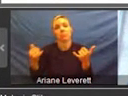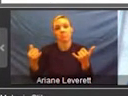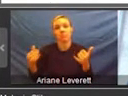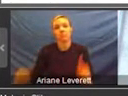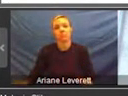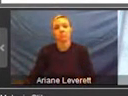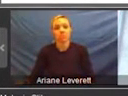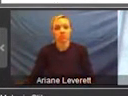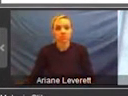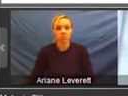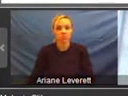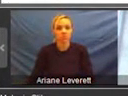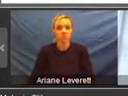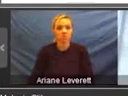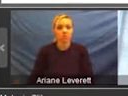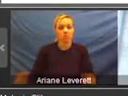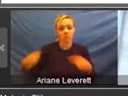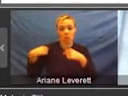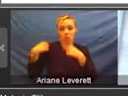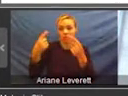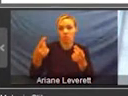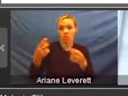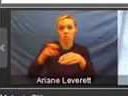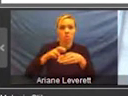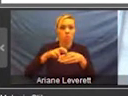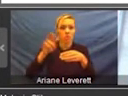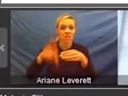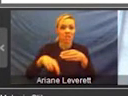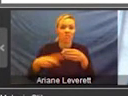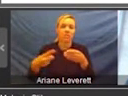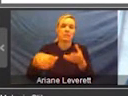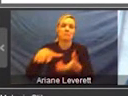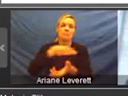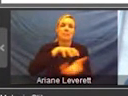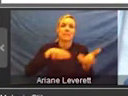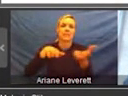so far the results are still rather mixed.